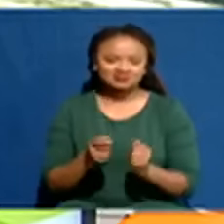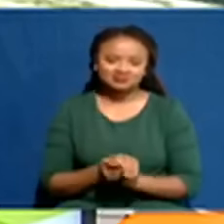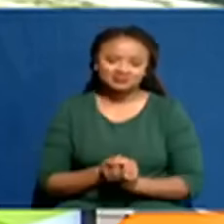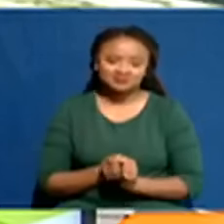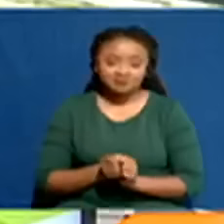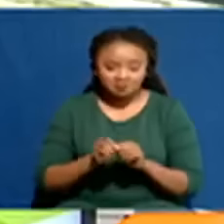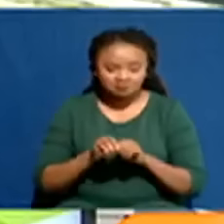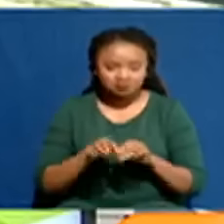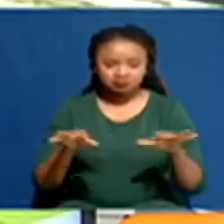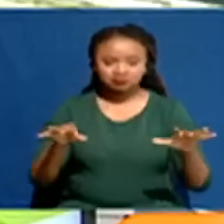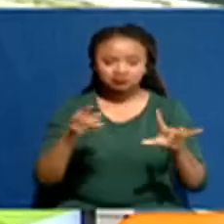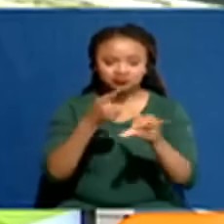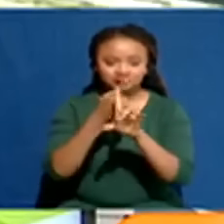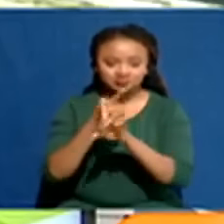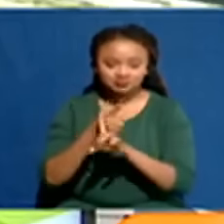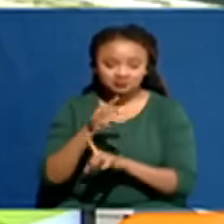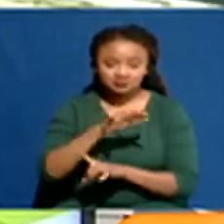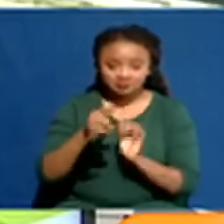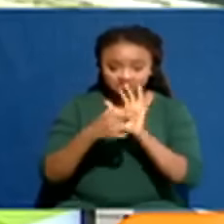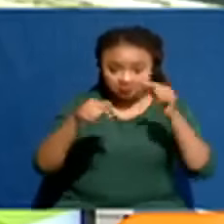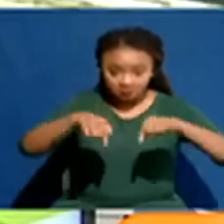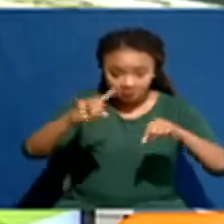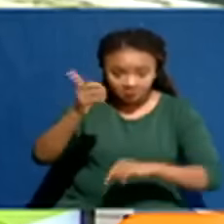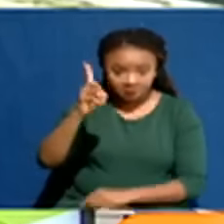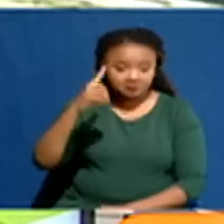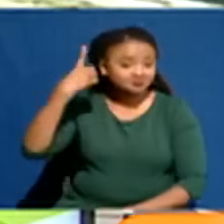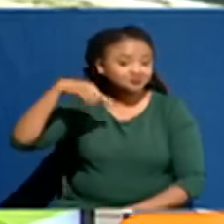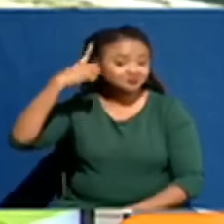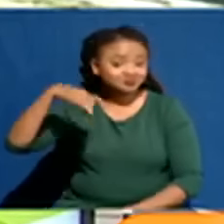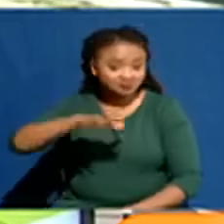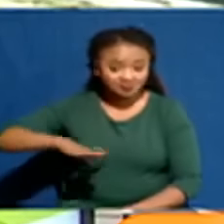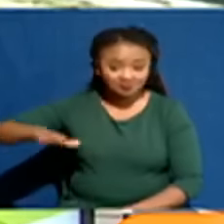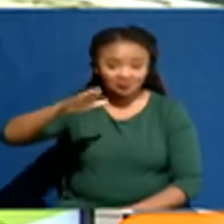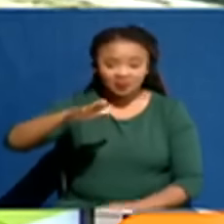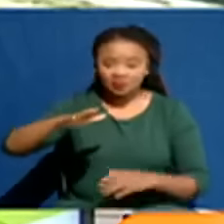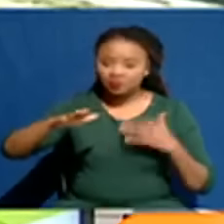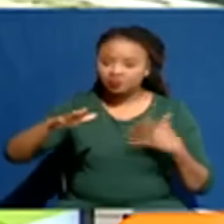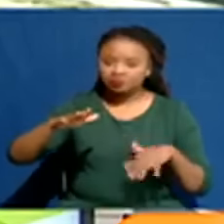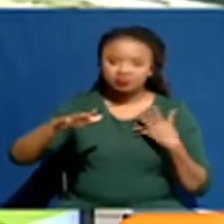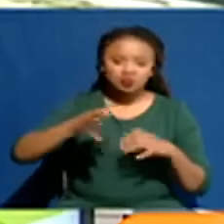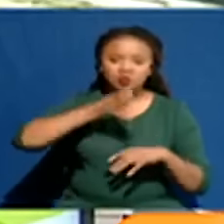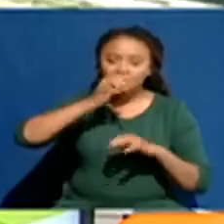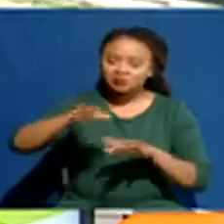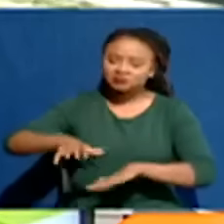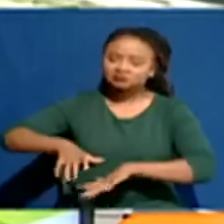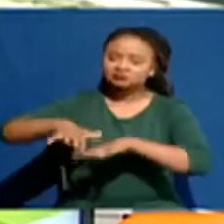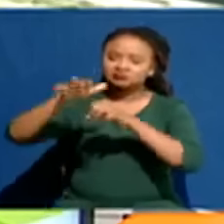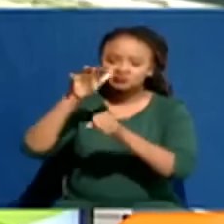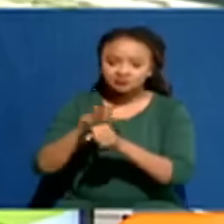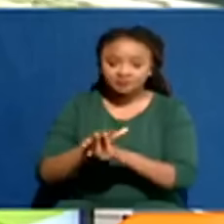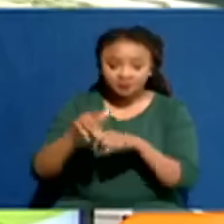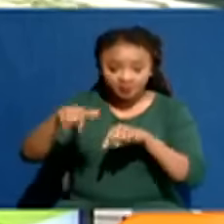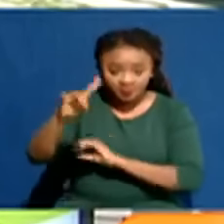wreak havoc across the country. In Nairobi's Mathare area, where floods left a trail of destruction on Tuesday night, the death toll has climbed